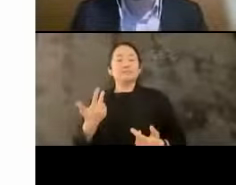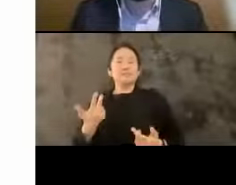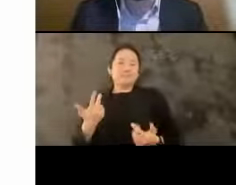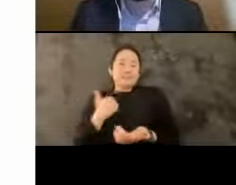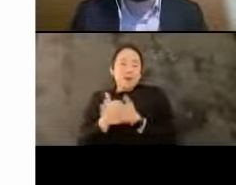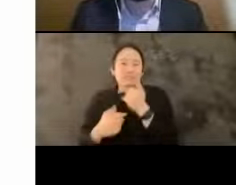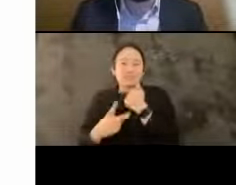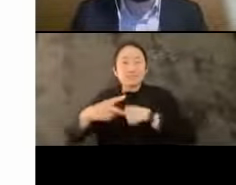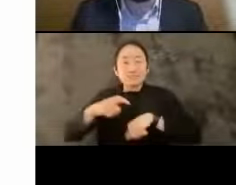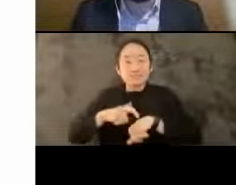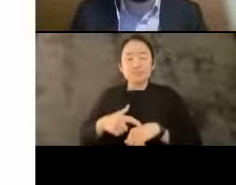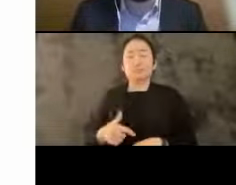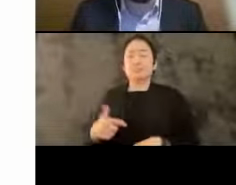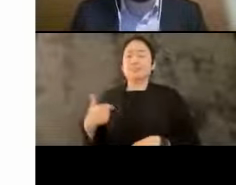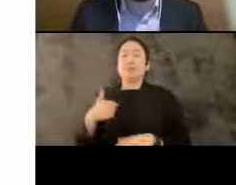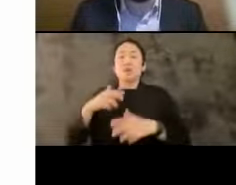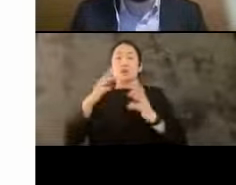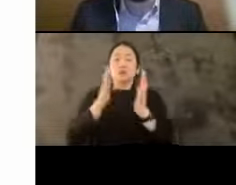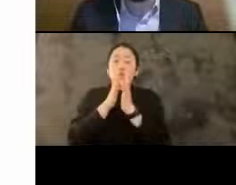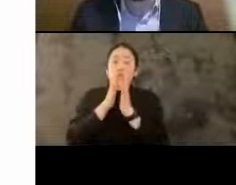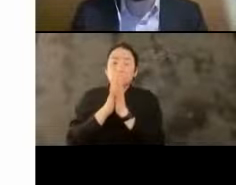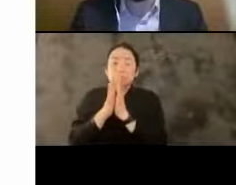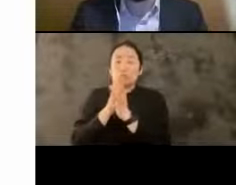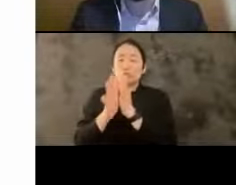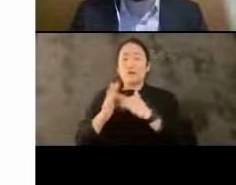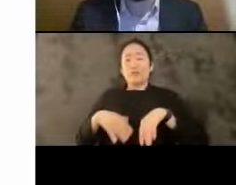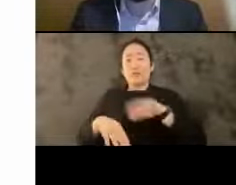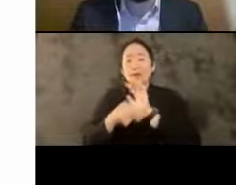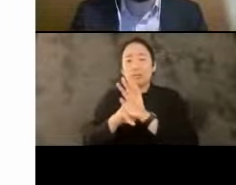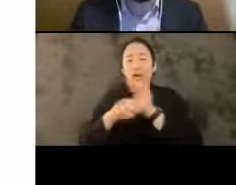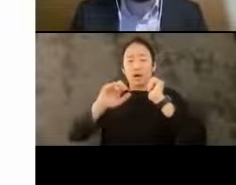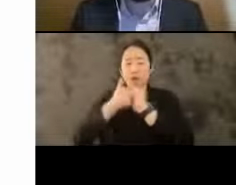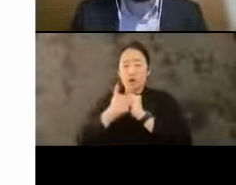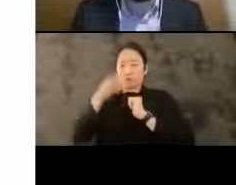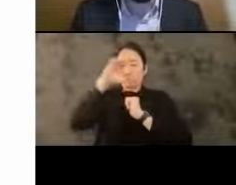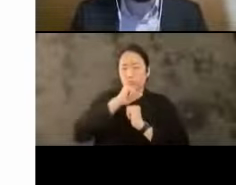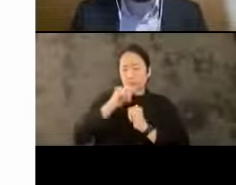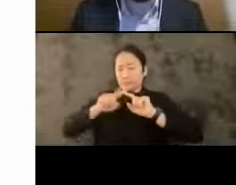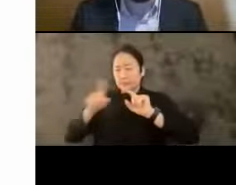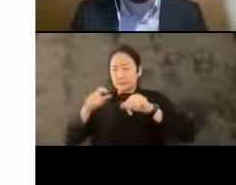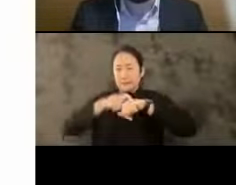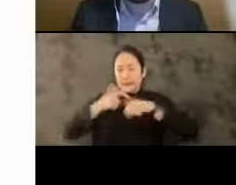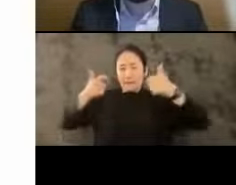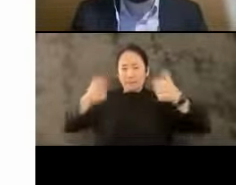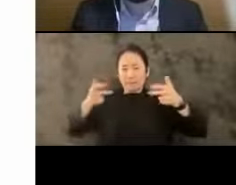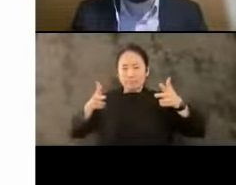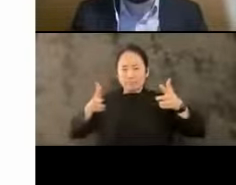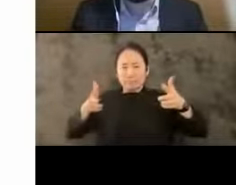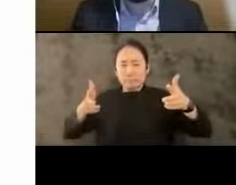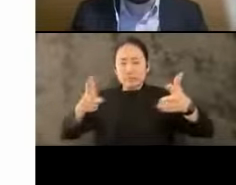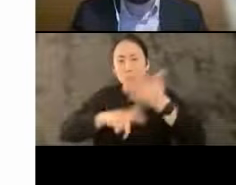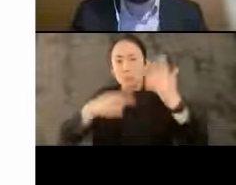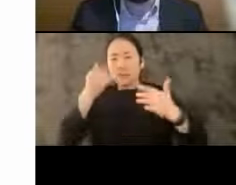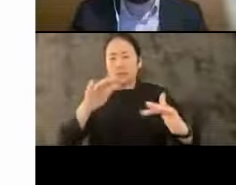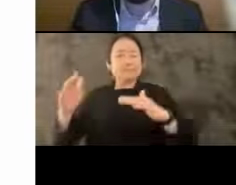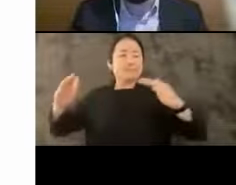we don't have the traffic modeling done yet to estimate the differences between those two. We certainly could give it a shot,